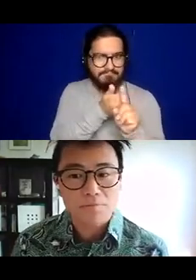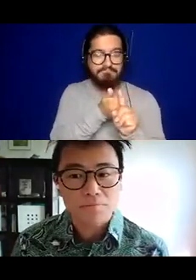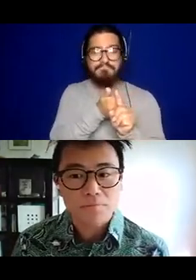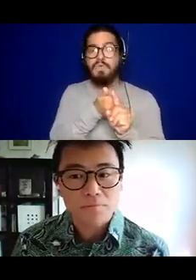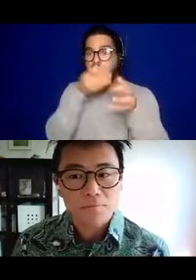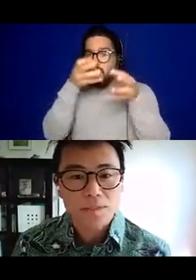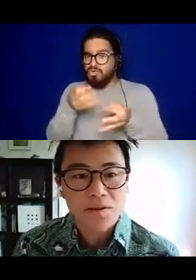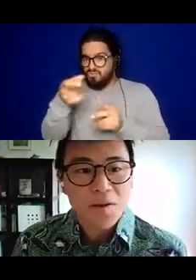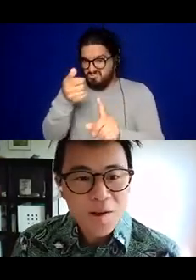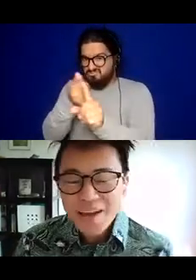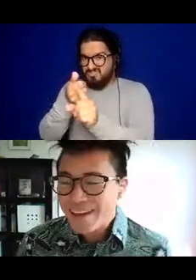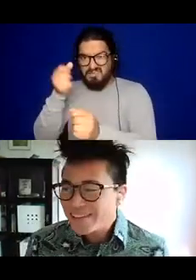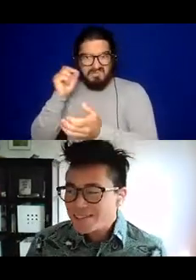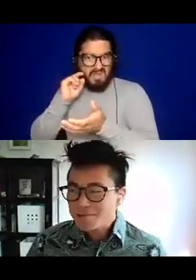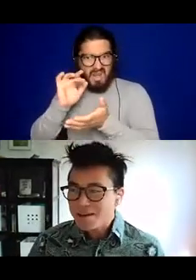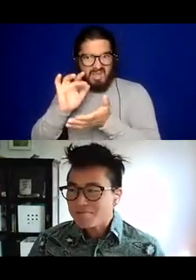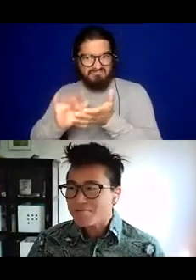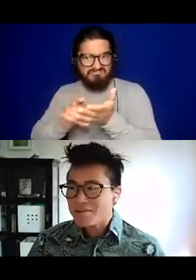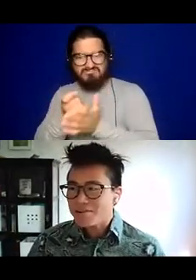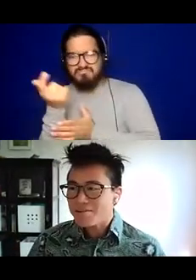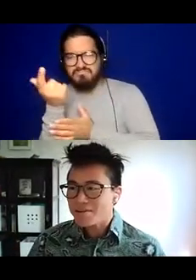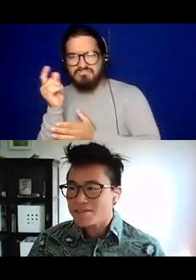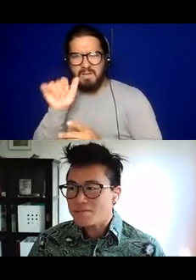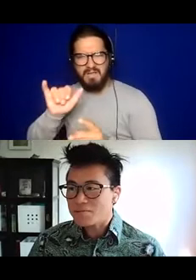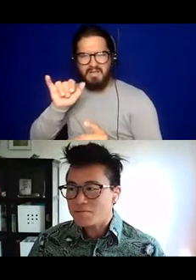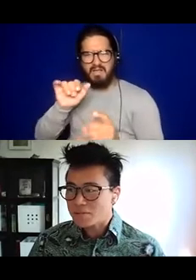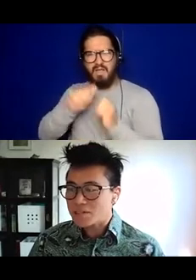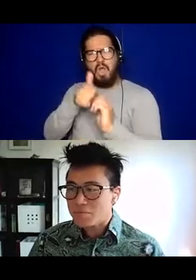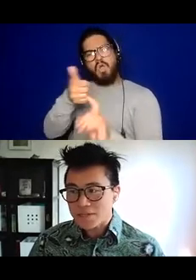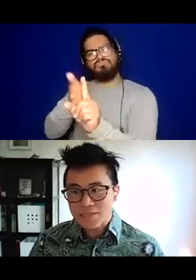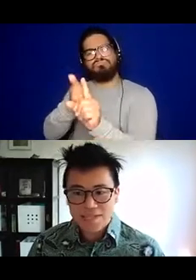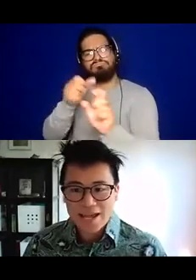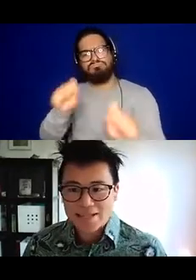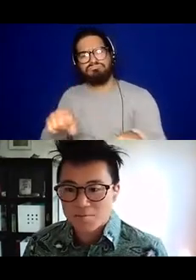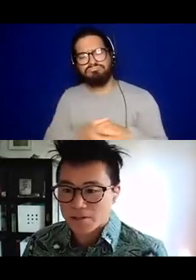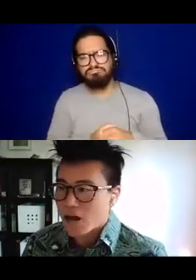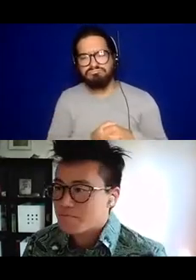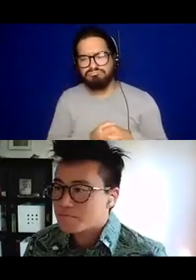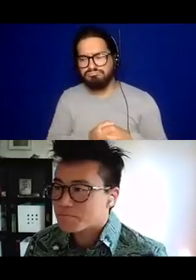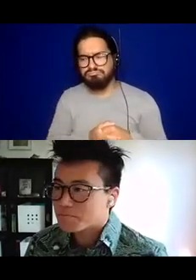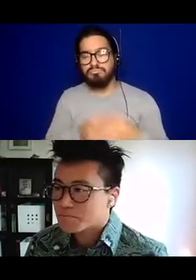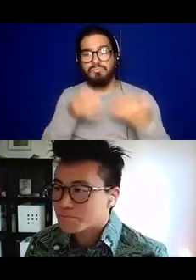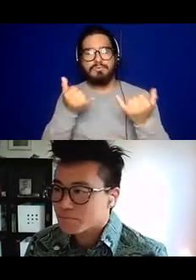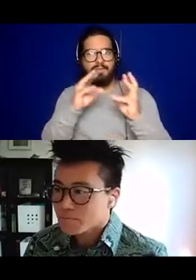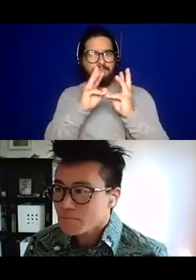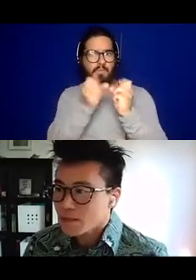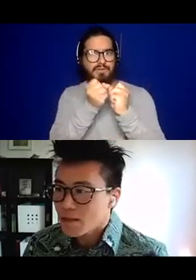well. Okay, so without further ado, we'll jump into today's workshop.